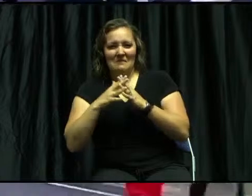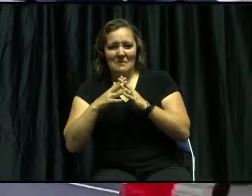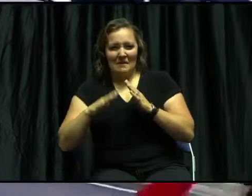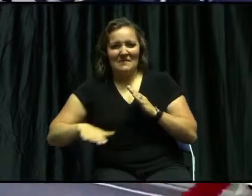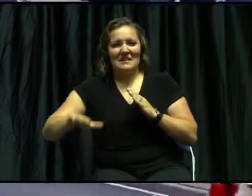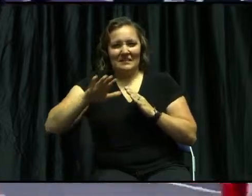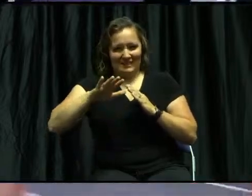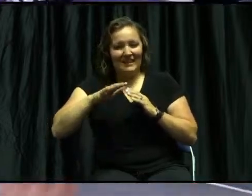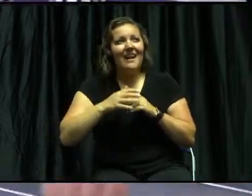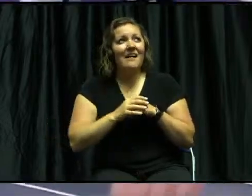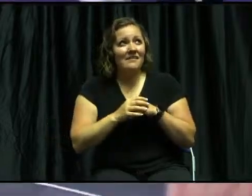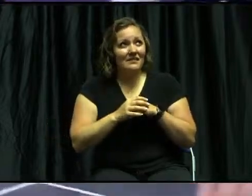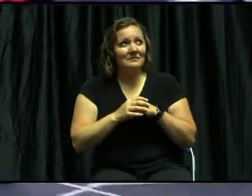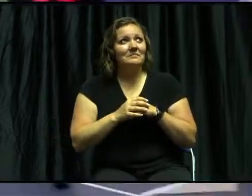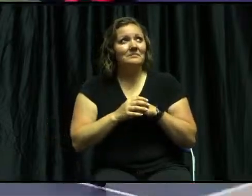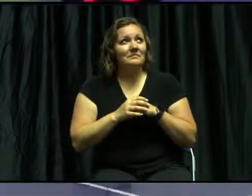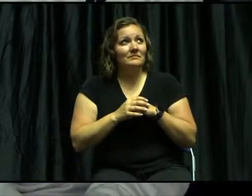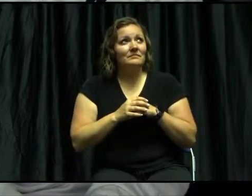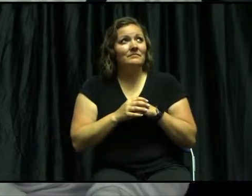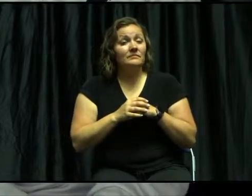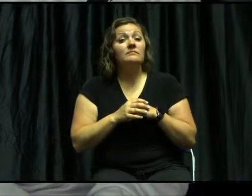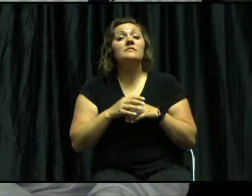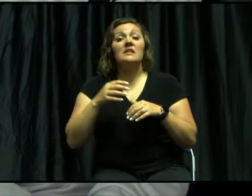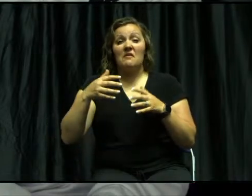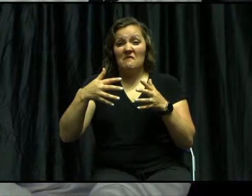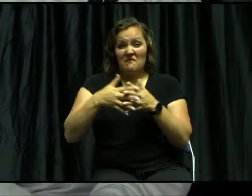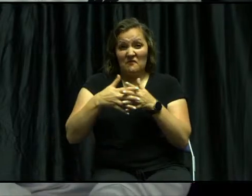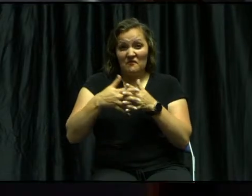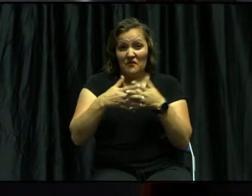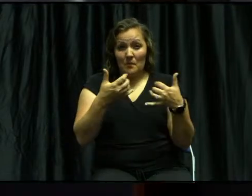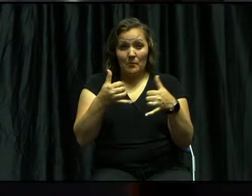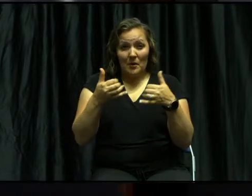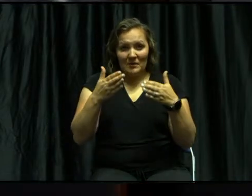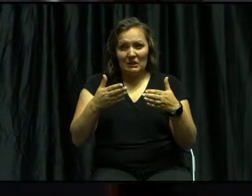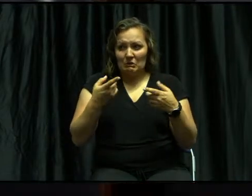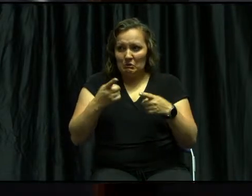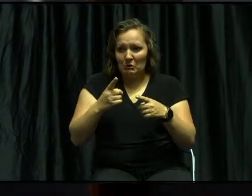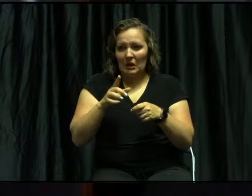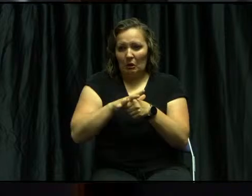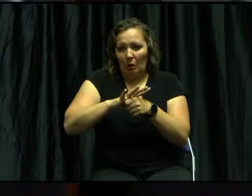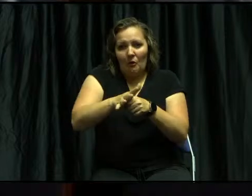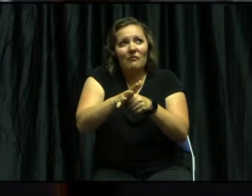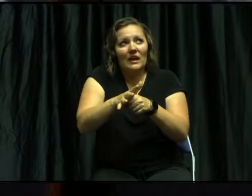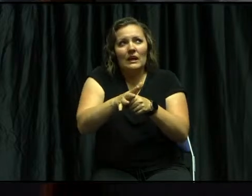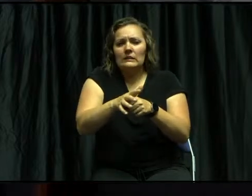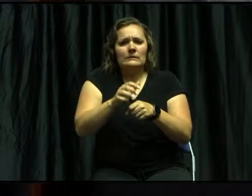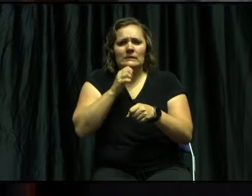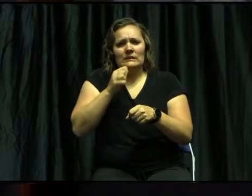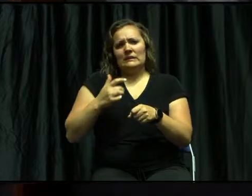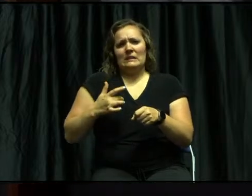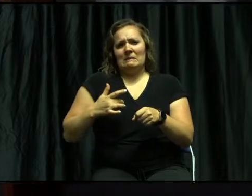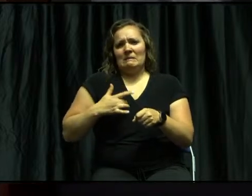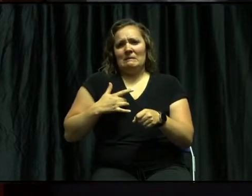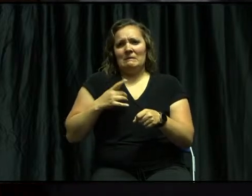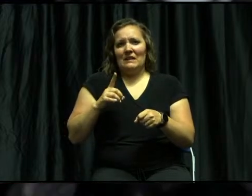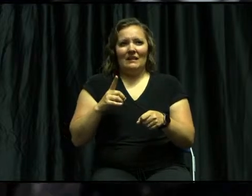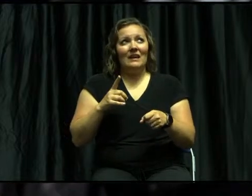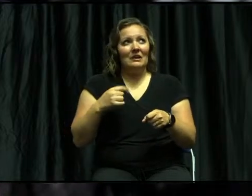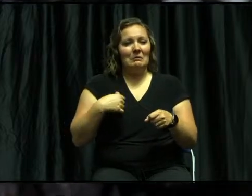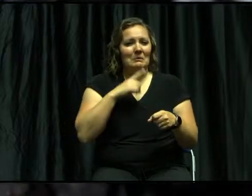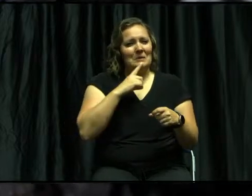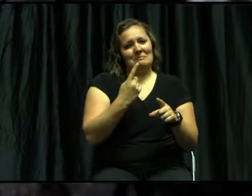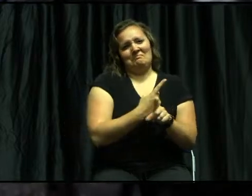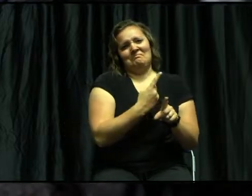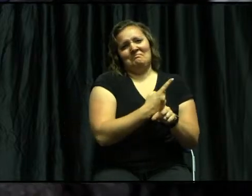touchdown again. Being a football player in the year of COVID didn't really feel like you were a football player